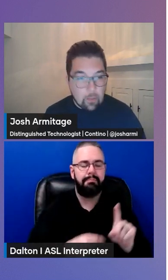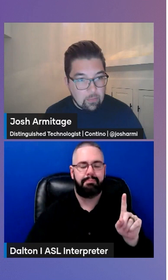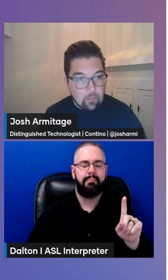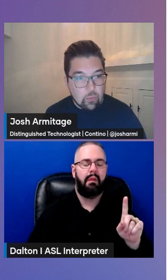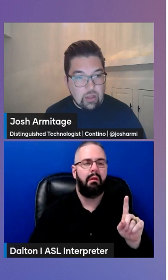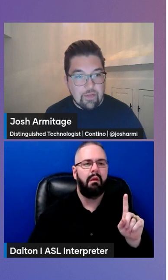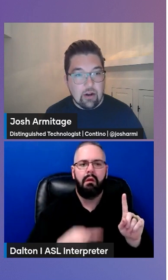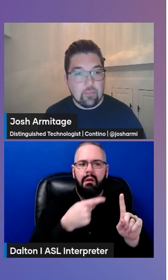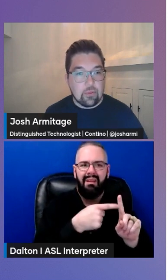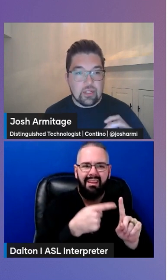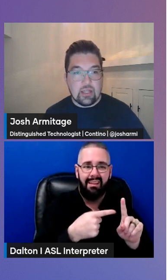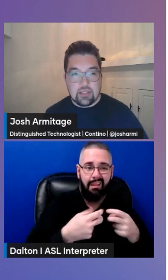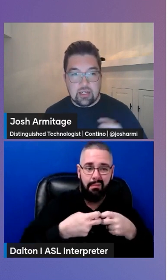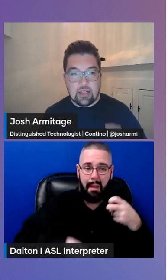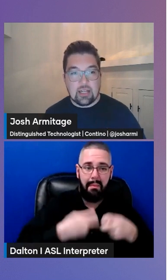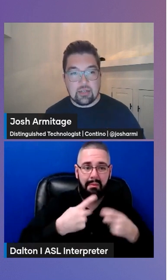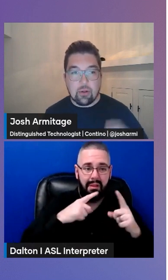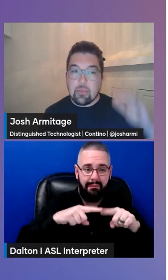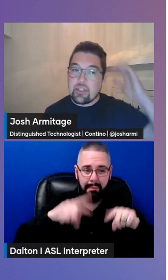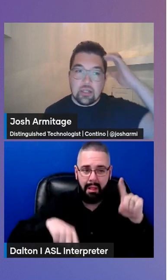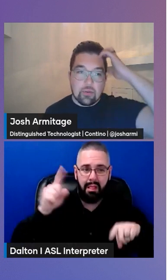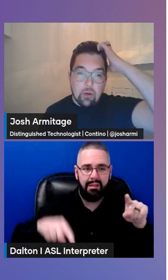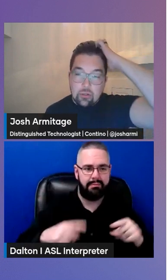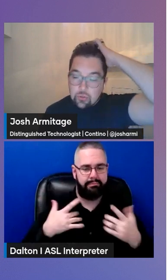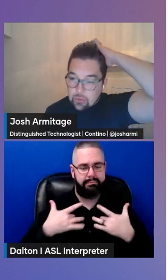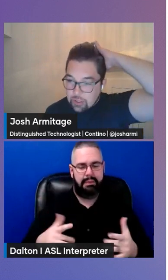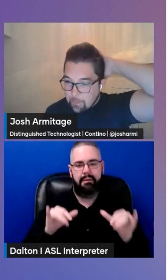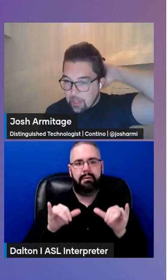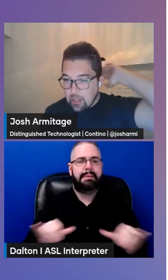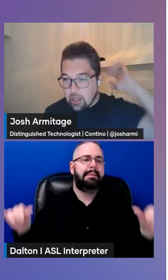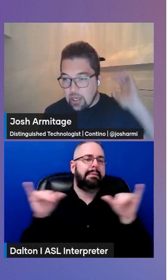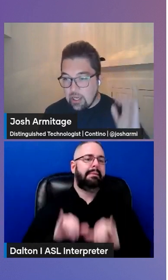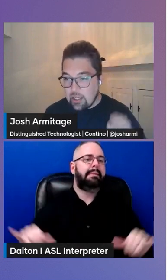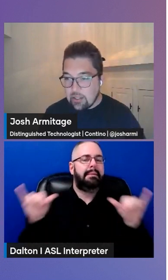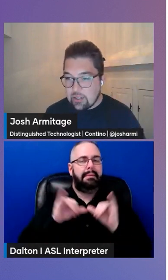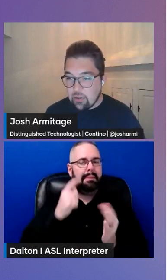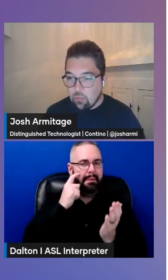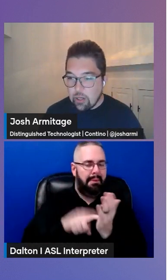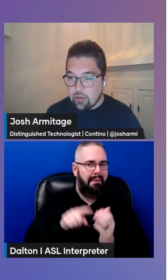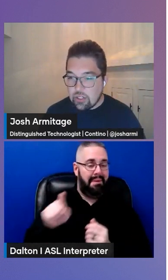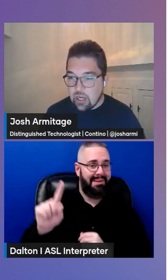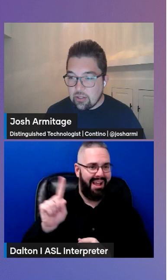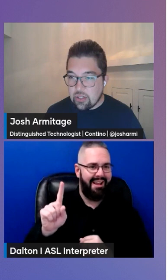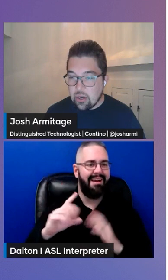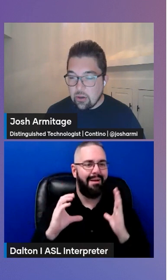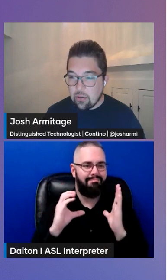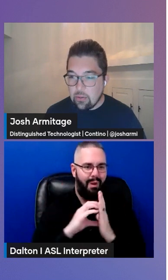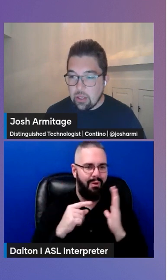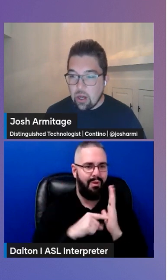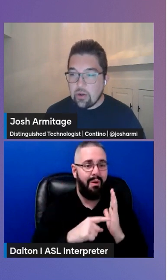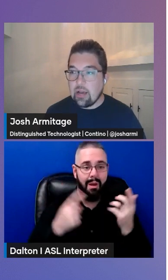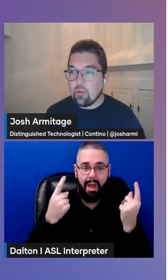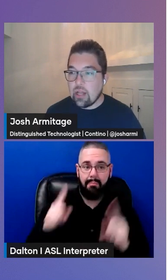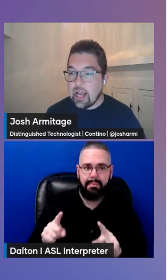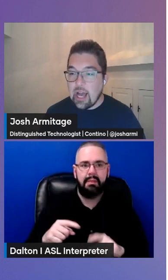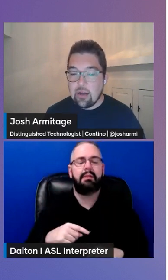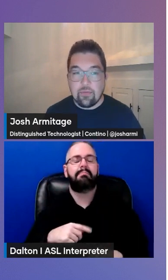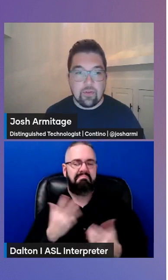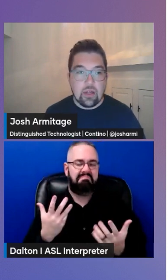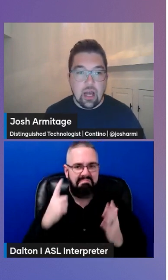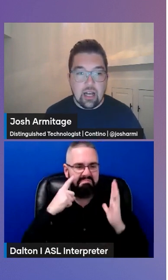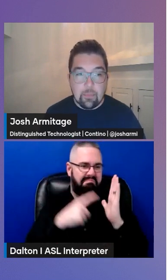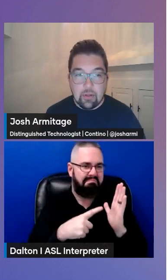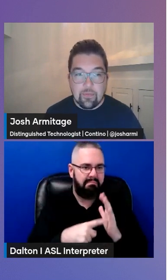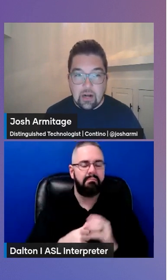The problem with variables, and this is a classic problem I see with modules, is when you start to go, okay, well, I